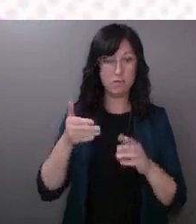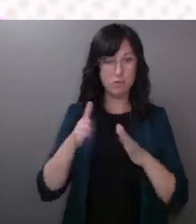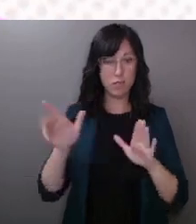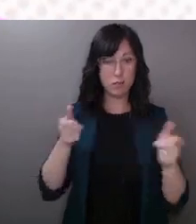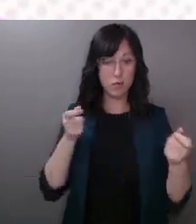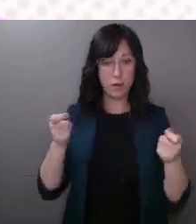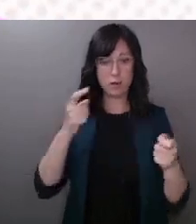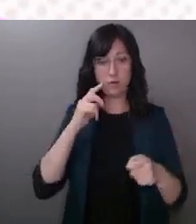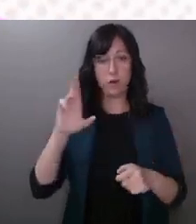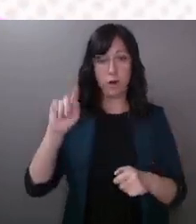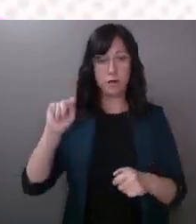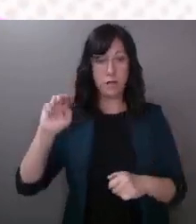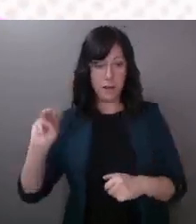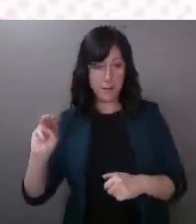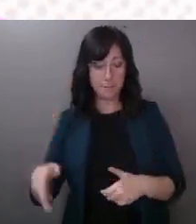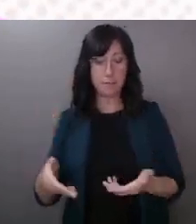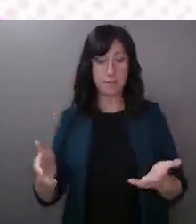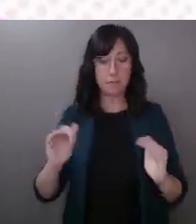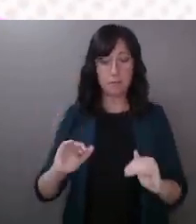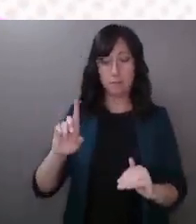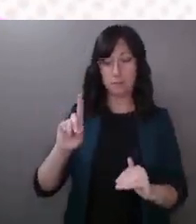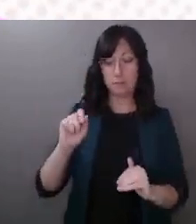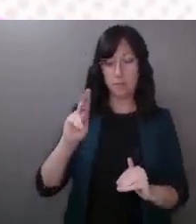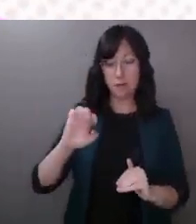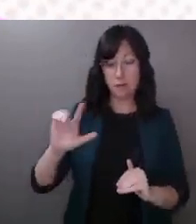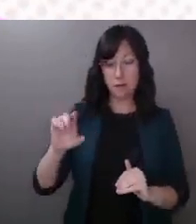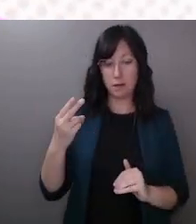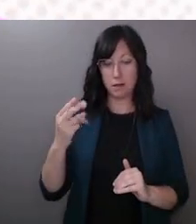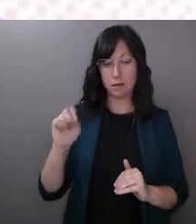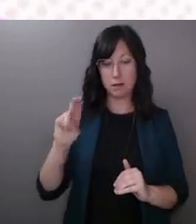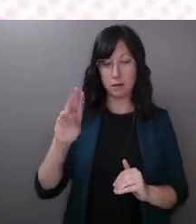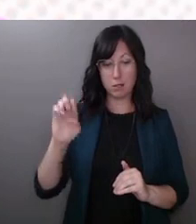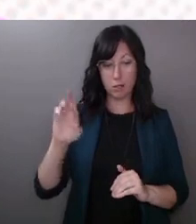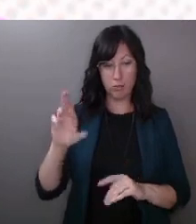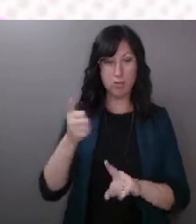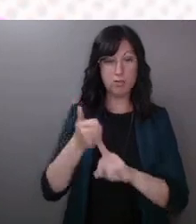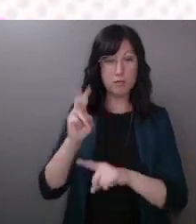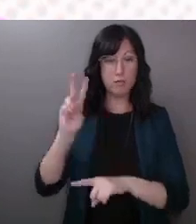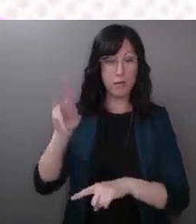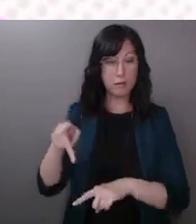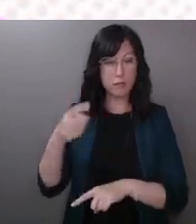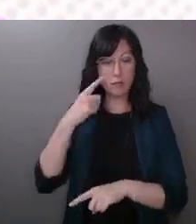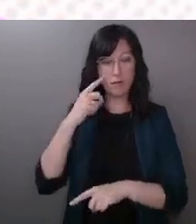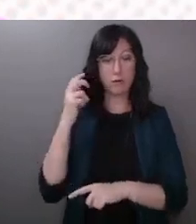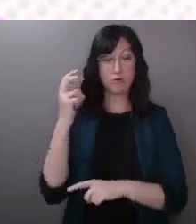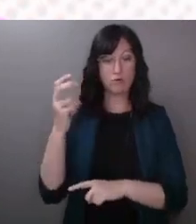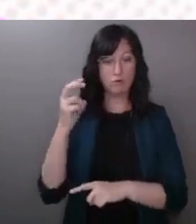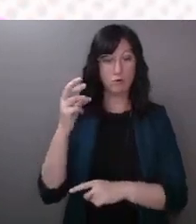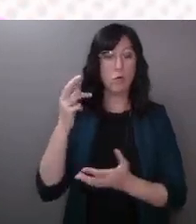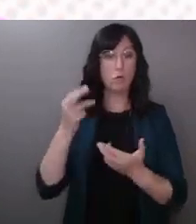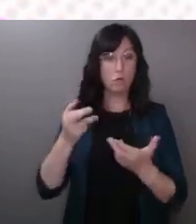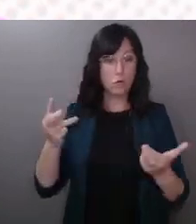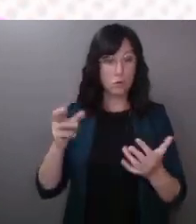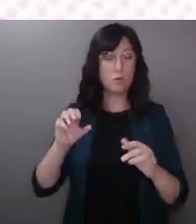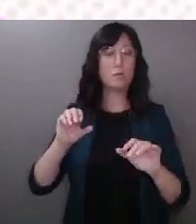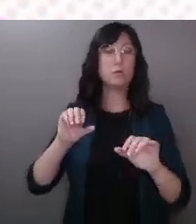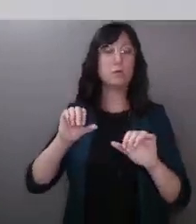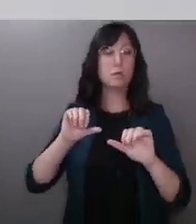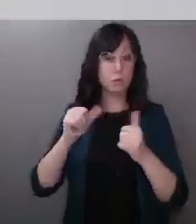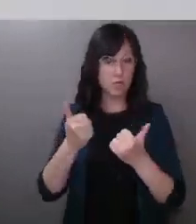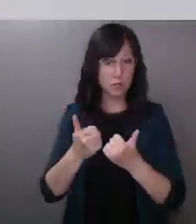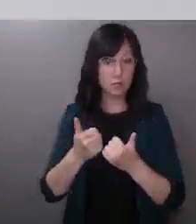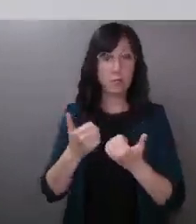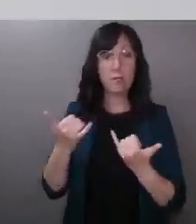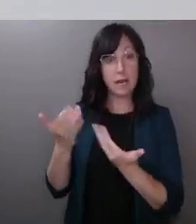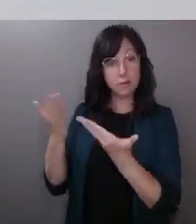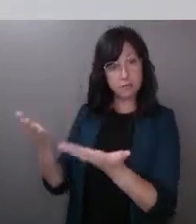Danielle Robert, Vice President of Transportation Resource Associates. At this time, I would like to invite His Worship, Mayor Marc Sackler,